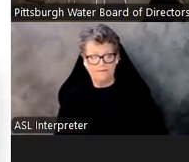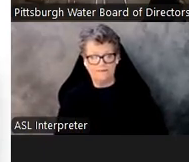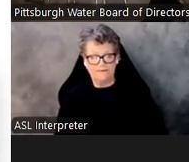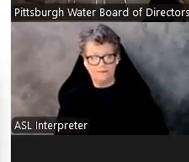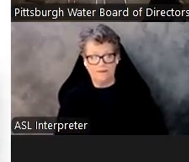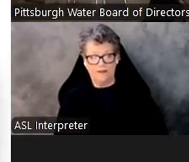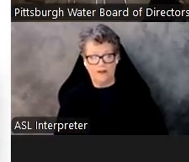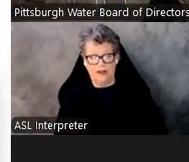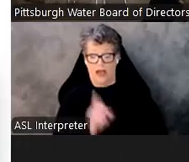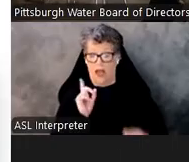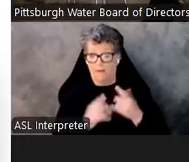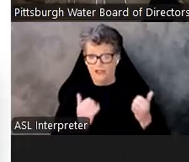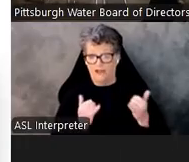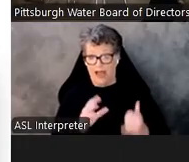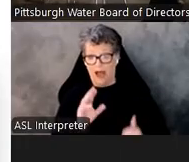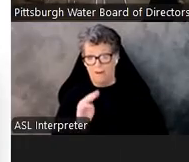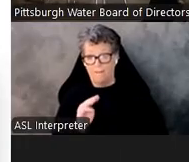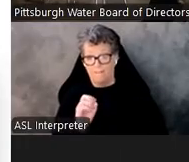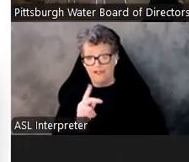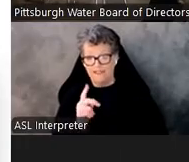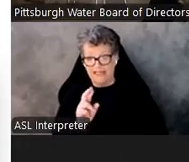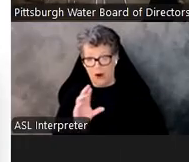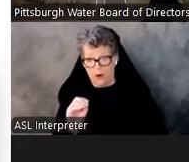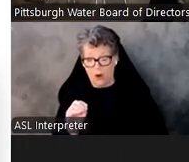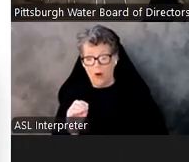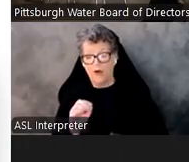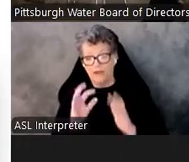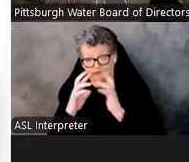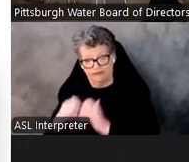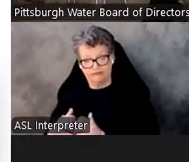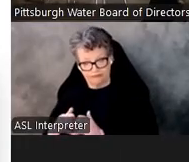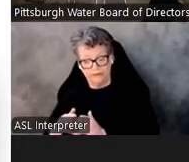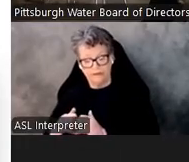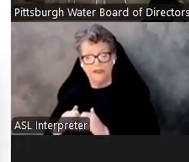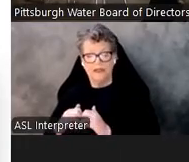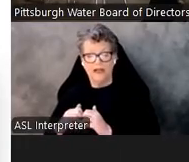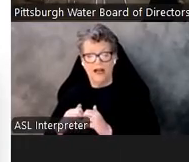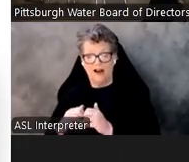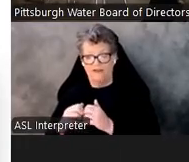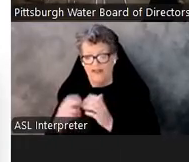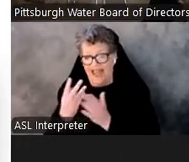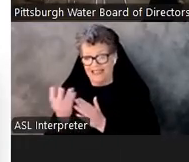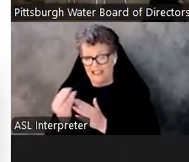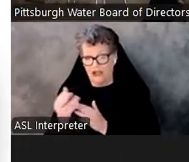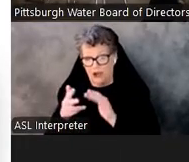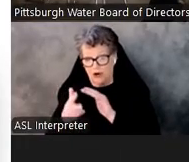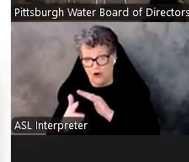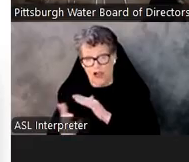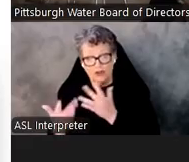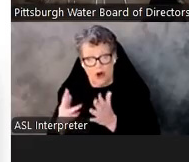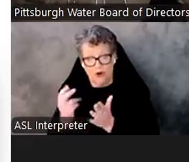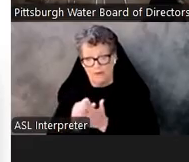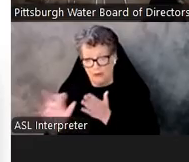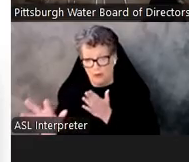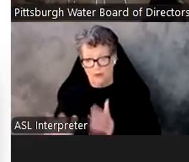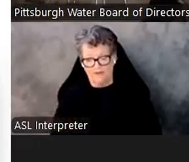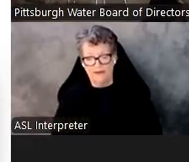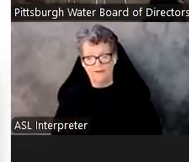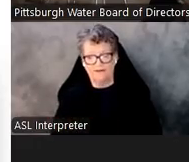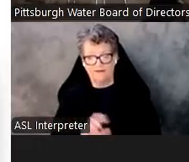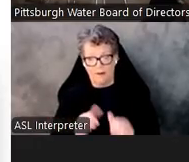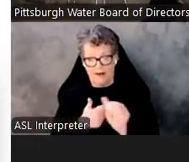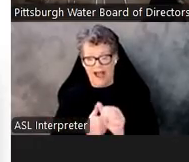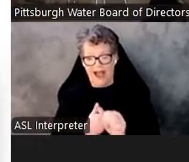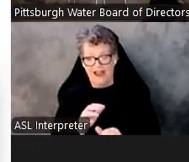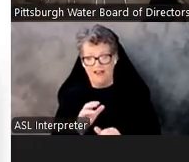To date, Mascaro is performing selective demolition, including the demolition of the exterior garage, which has already been removed from the site behind the